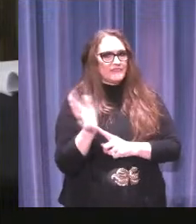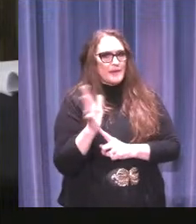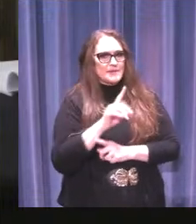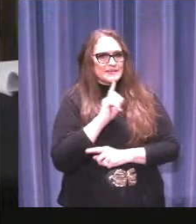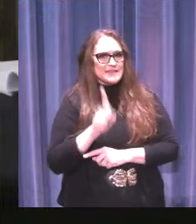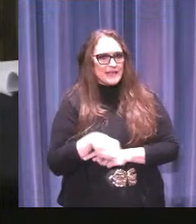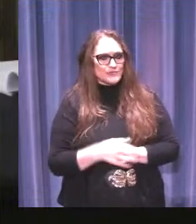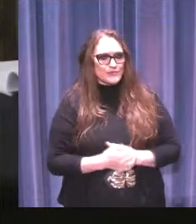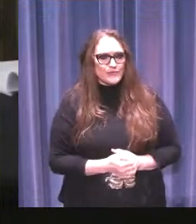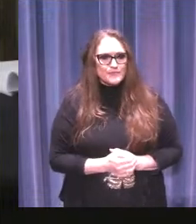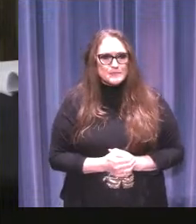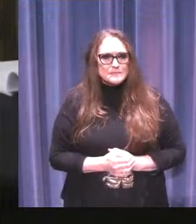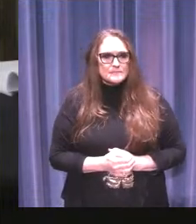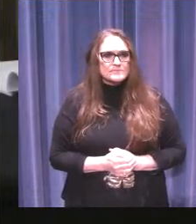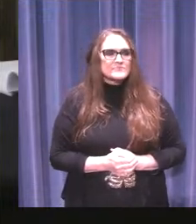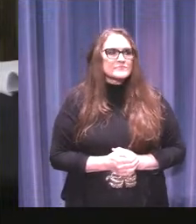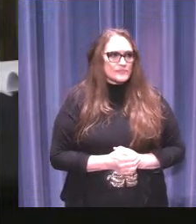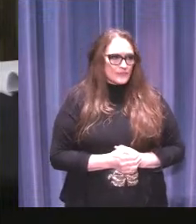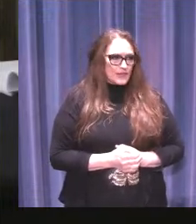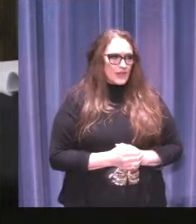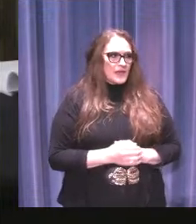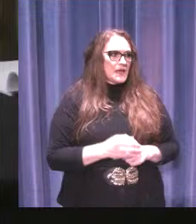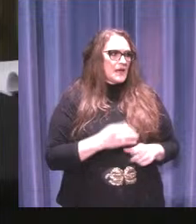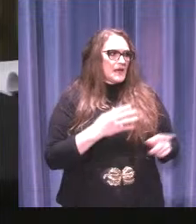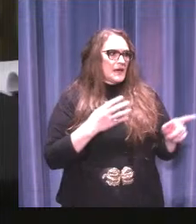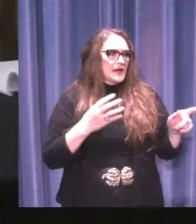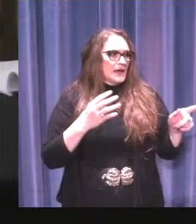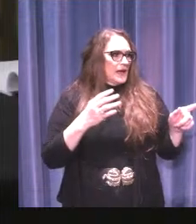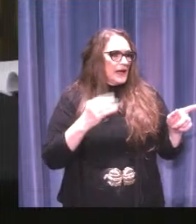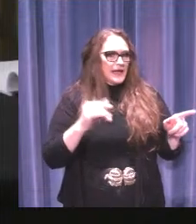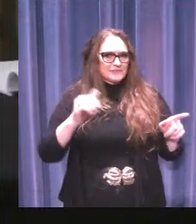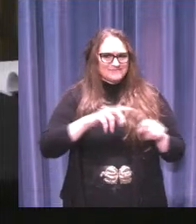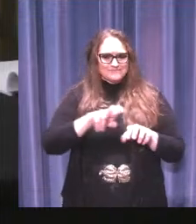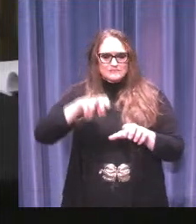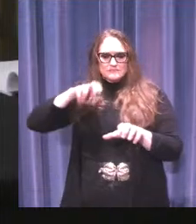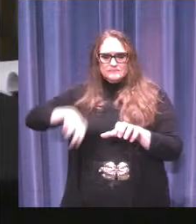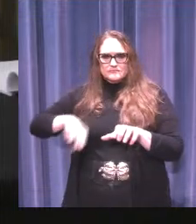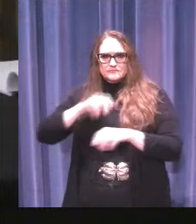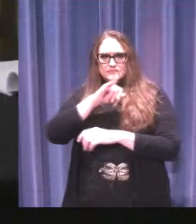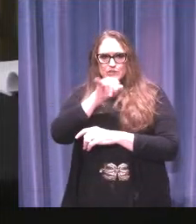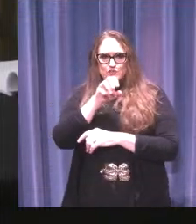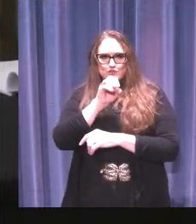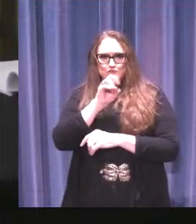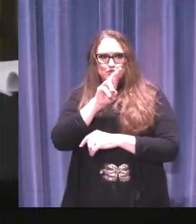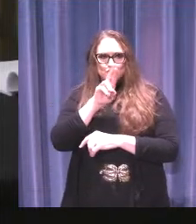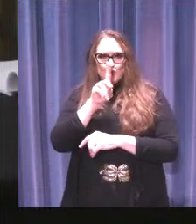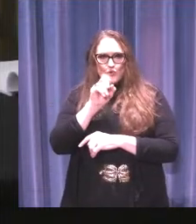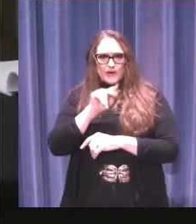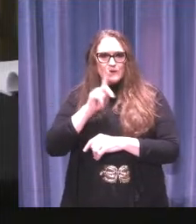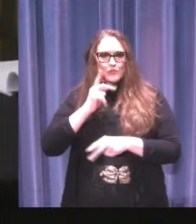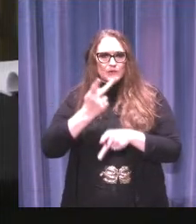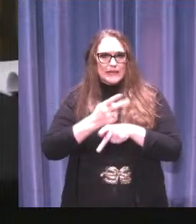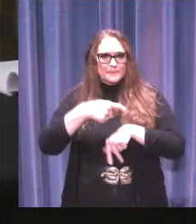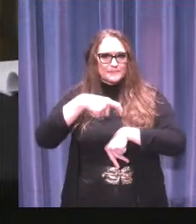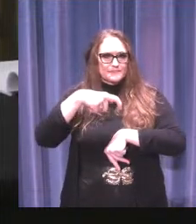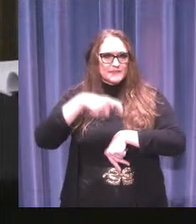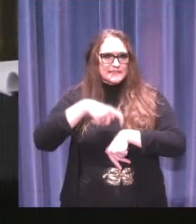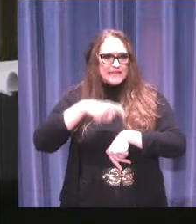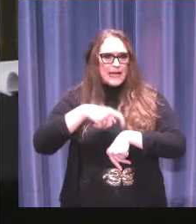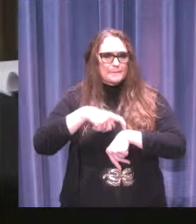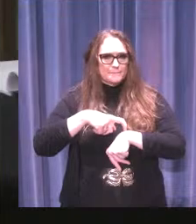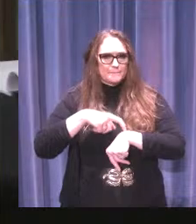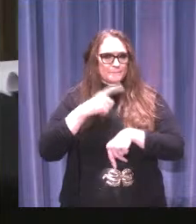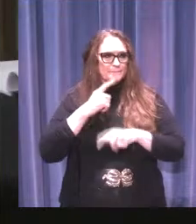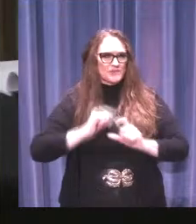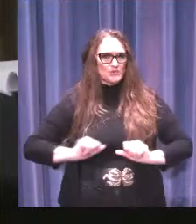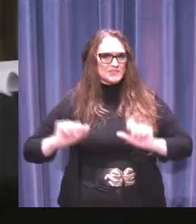question. Our board coordinator will serve as the timekeeper. Over my left shoulder, the time will be